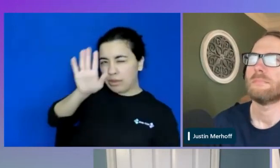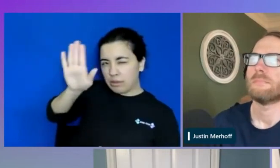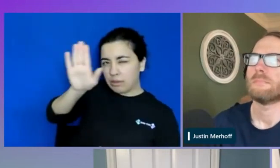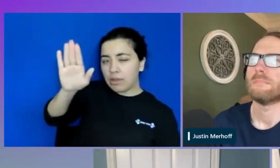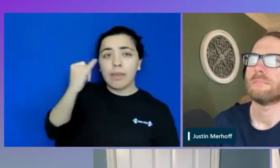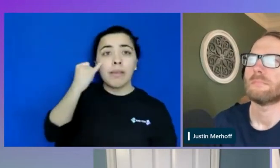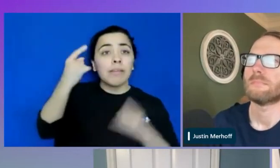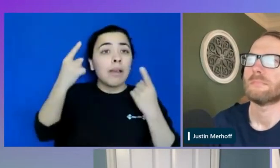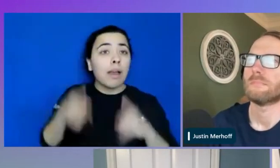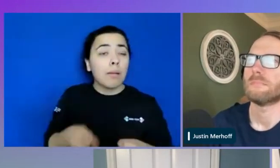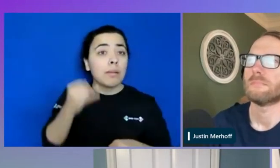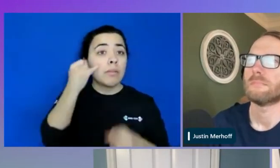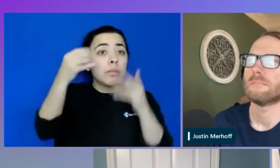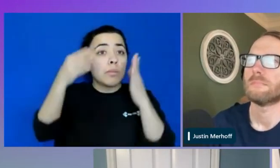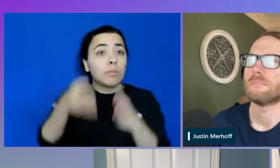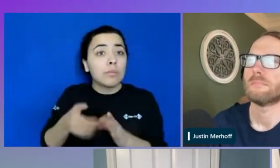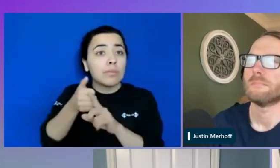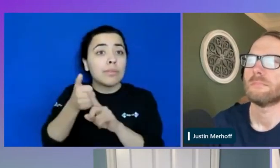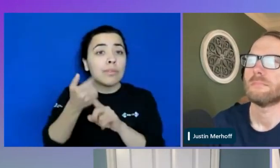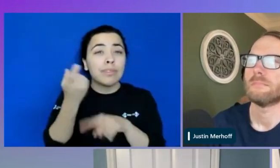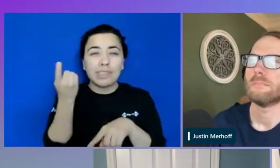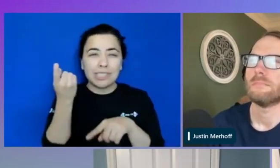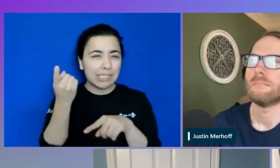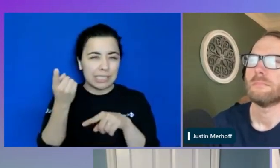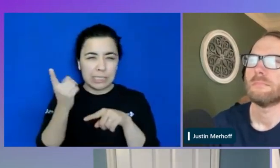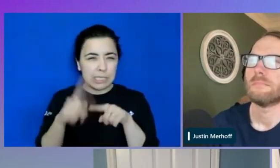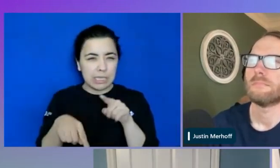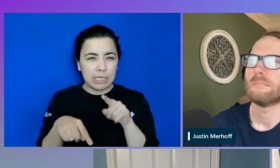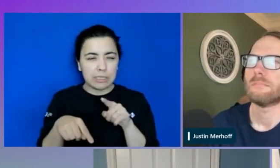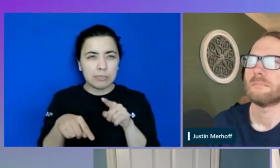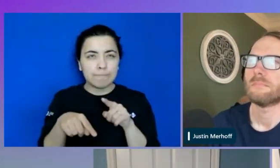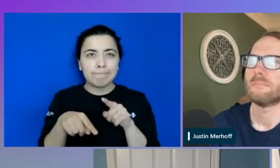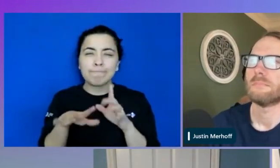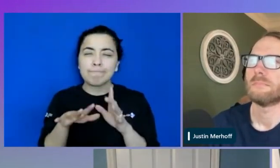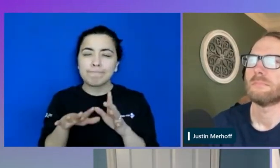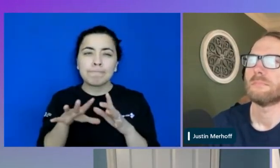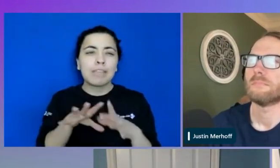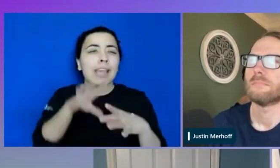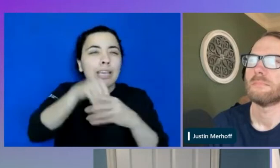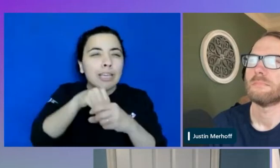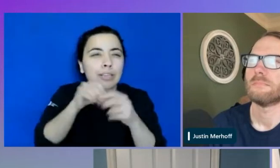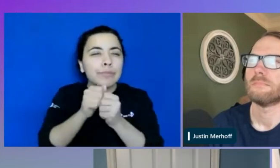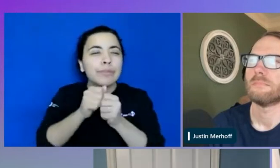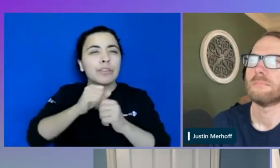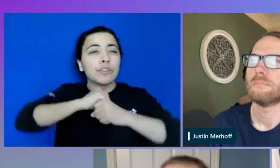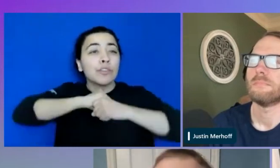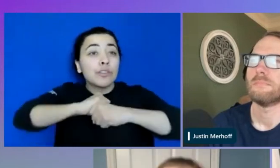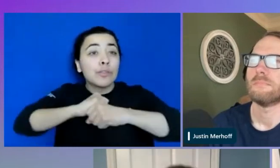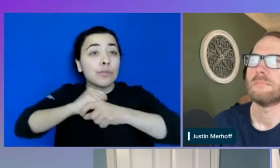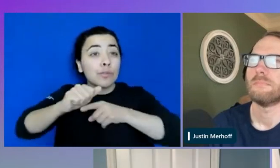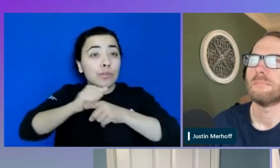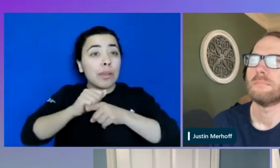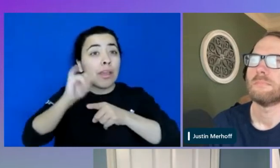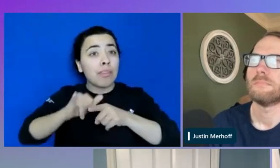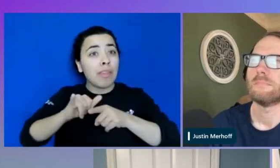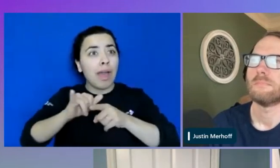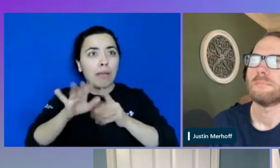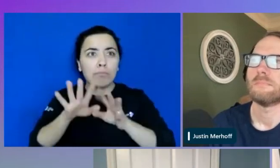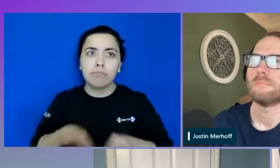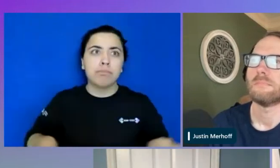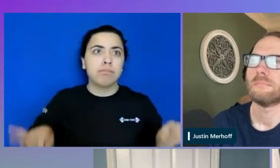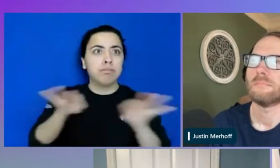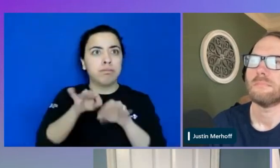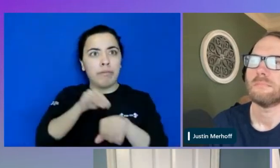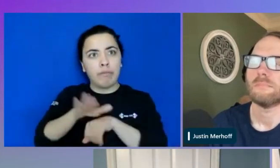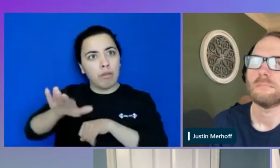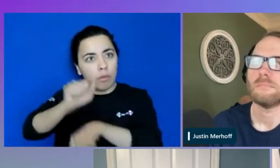is not able to interact or to engage with security training that is critical to their work, or they're not